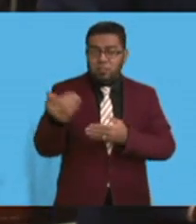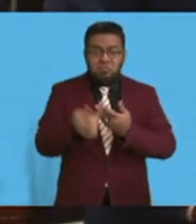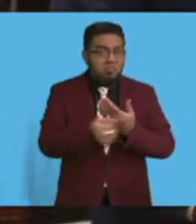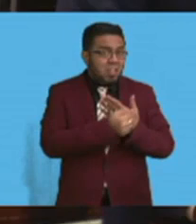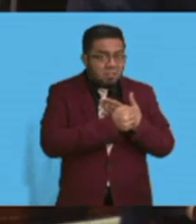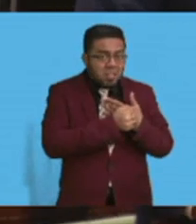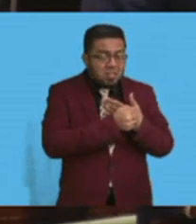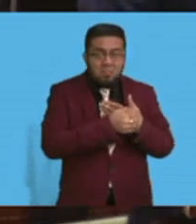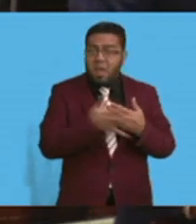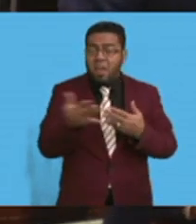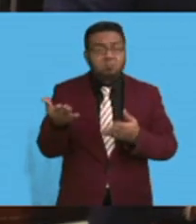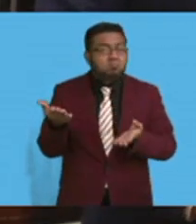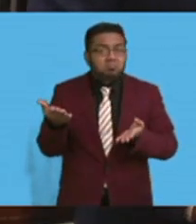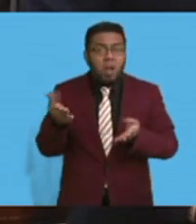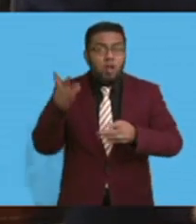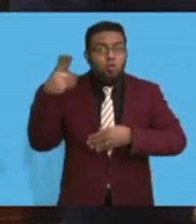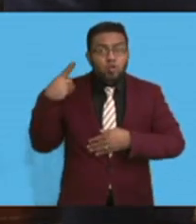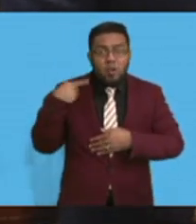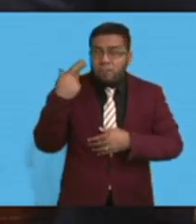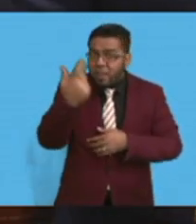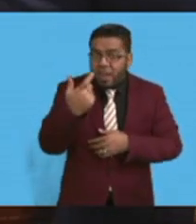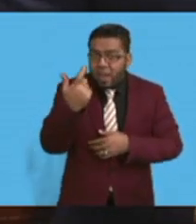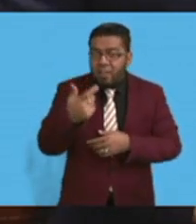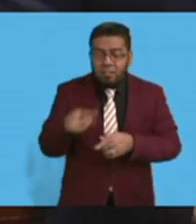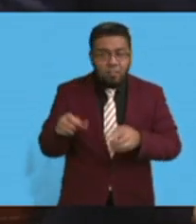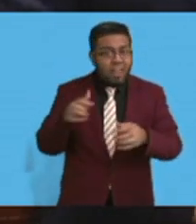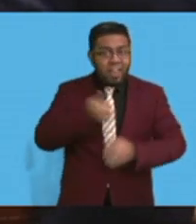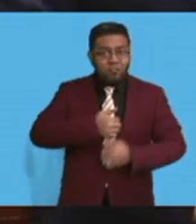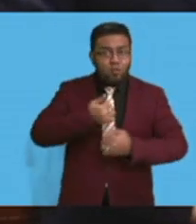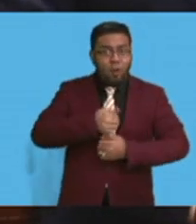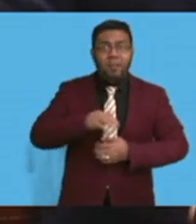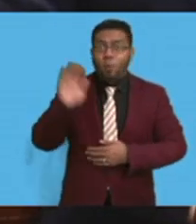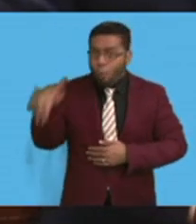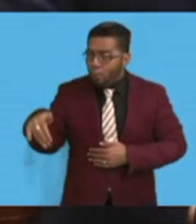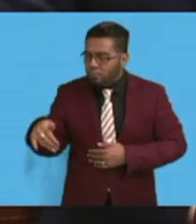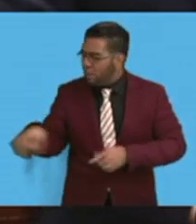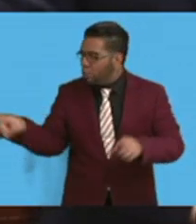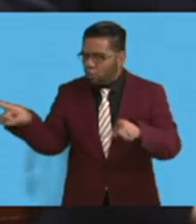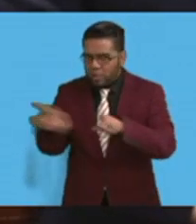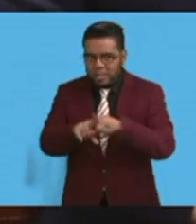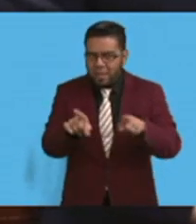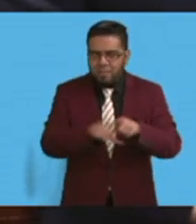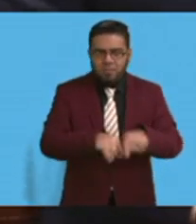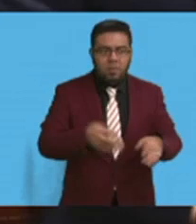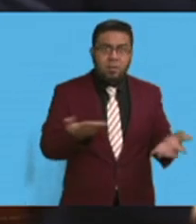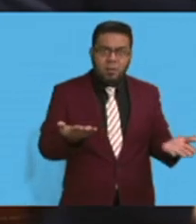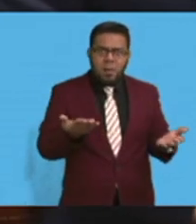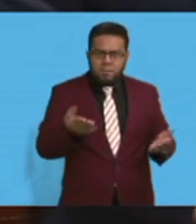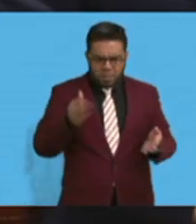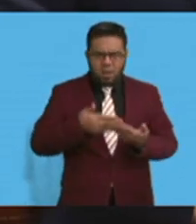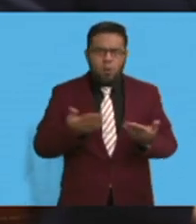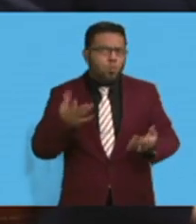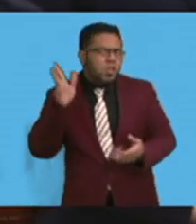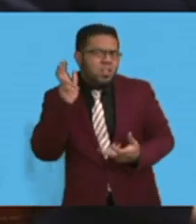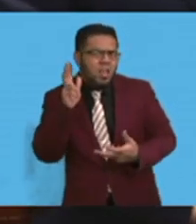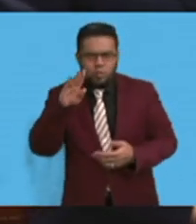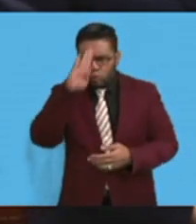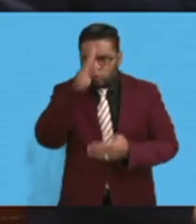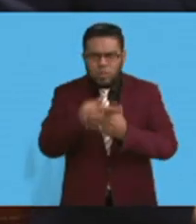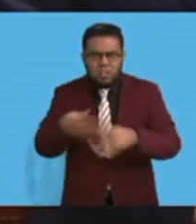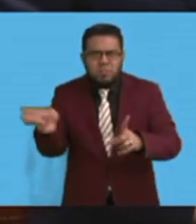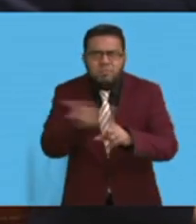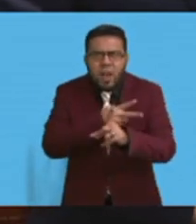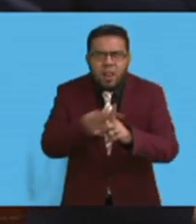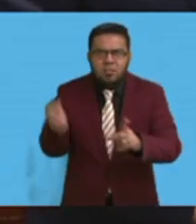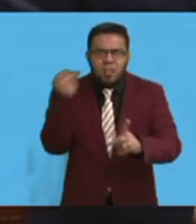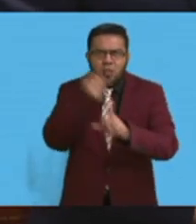with their families. In far too many cases, that is not happening in our schools. We have students being assaulted by other students being beaten,